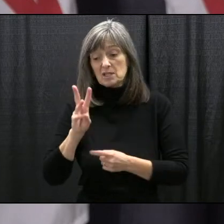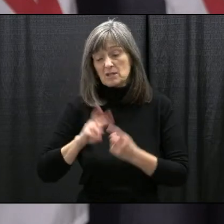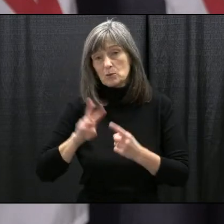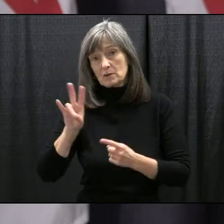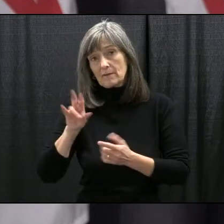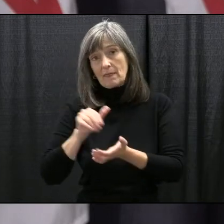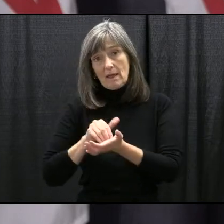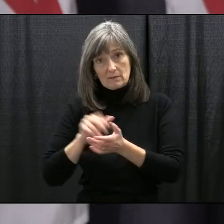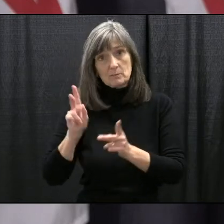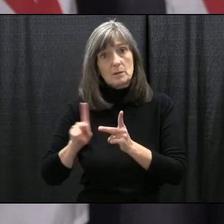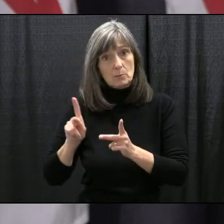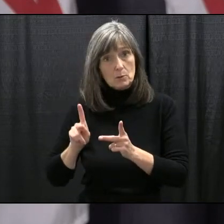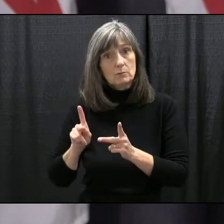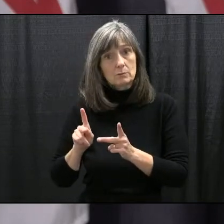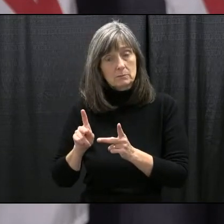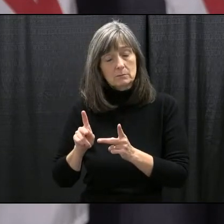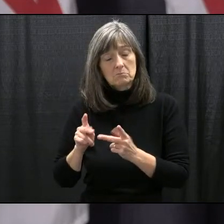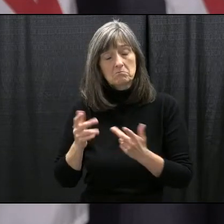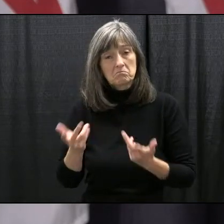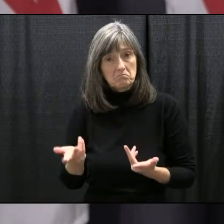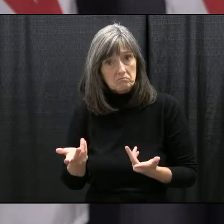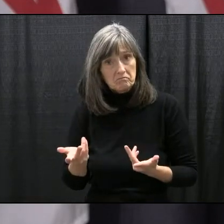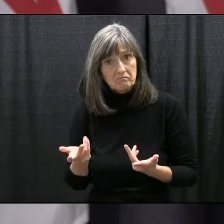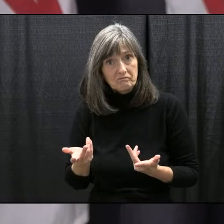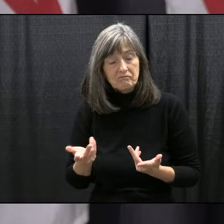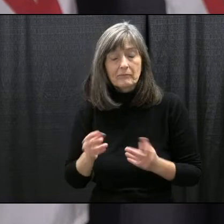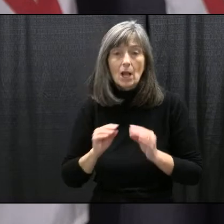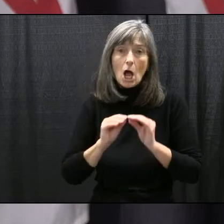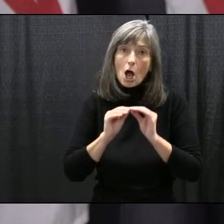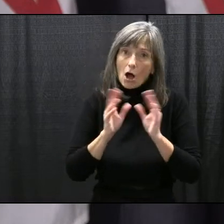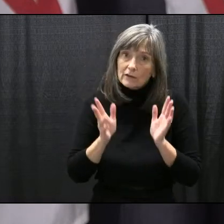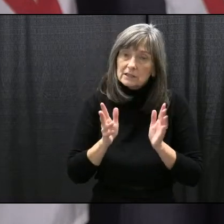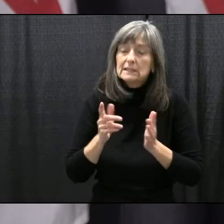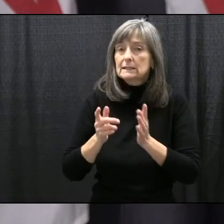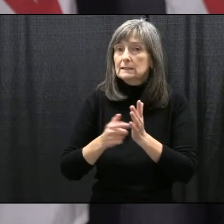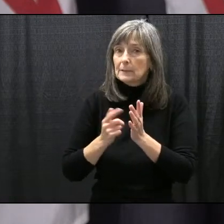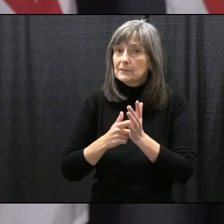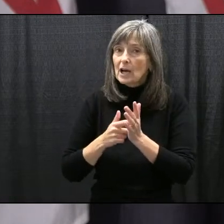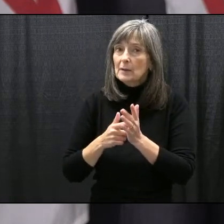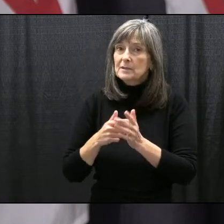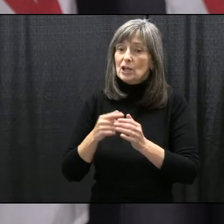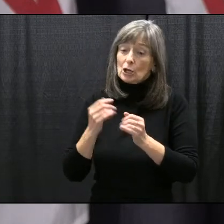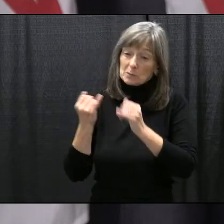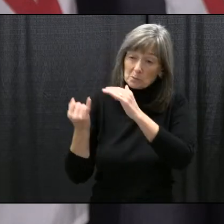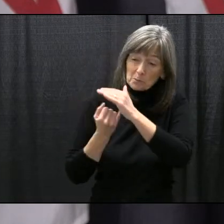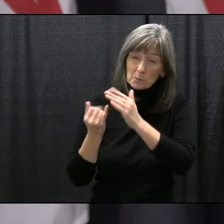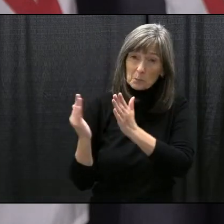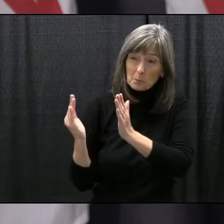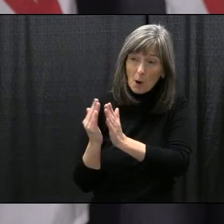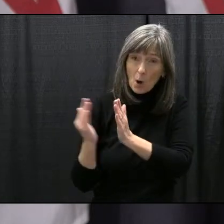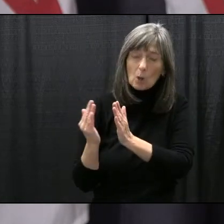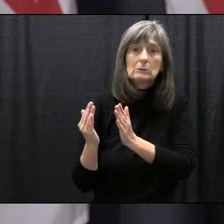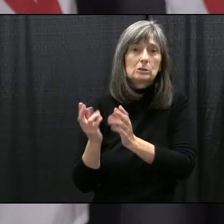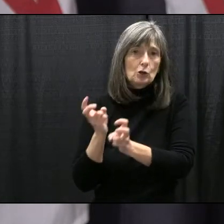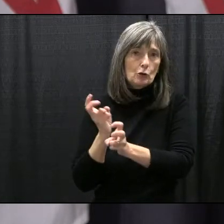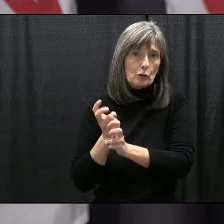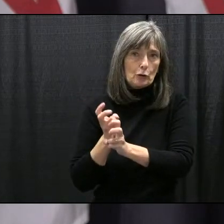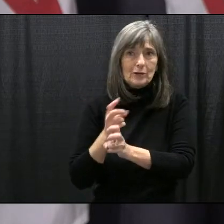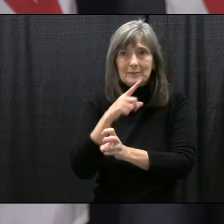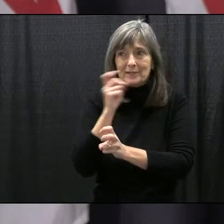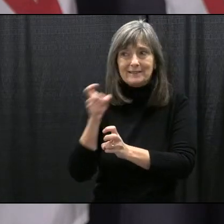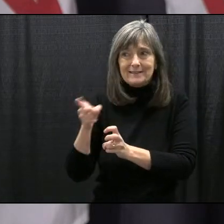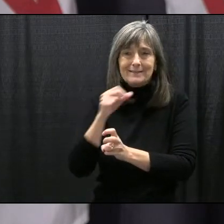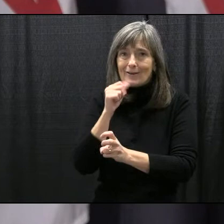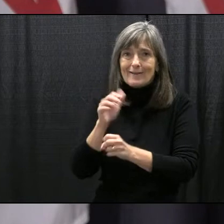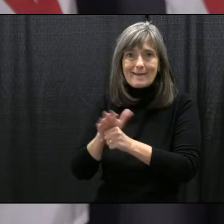7,000 people. Obviously, geography might mitigate against that in very rural areas, because there might not simply be that level